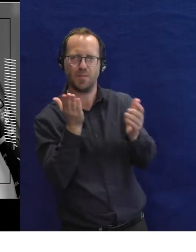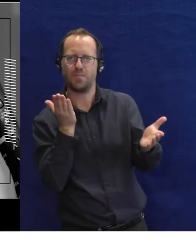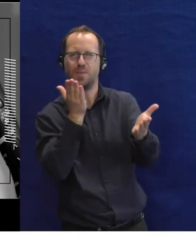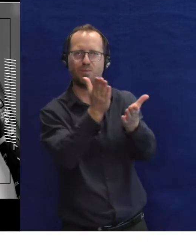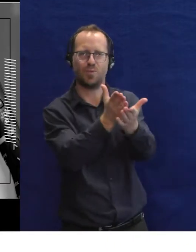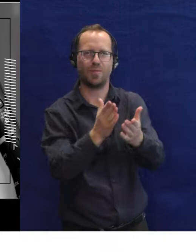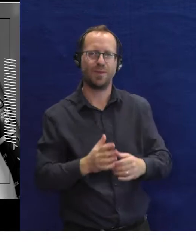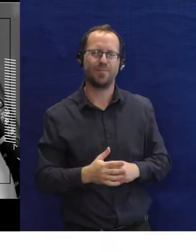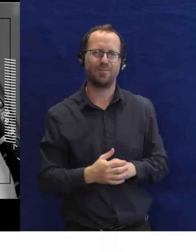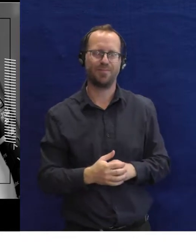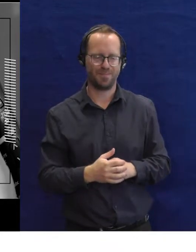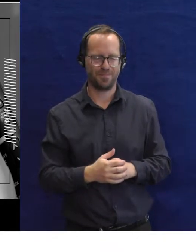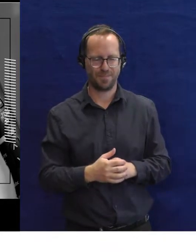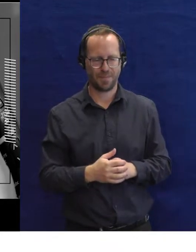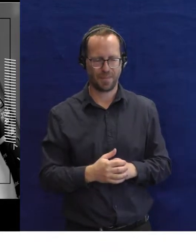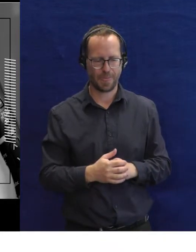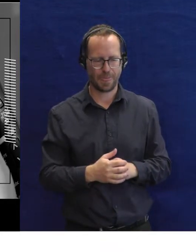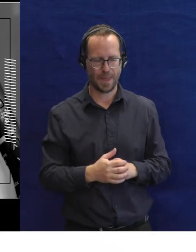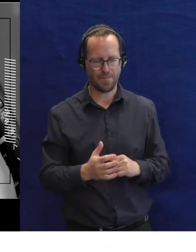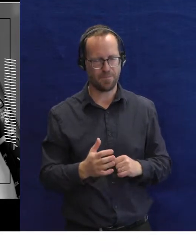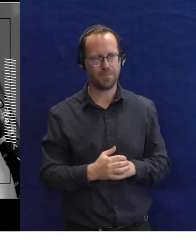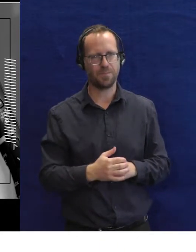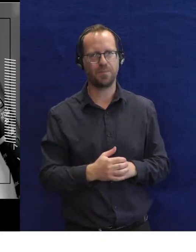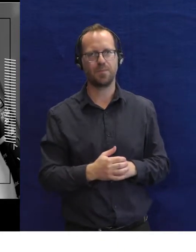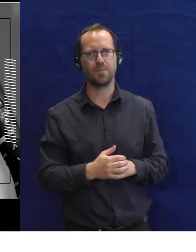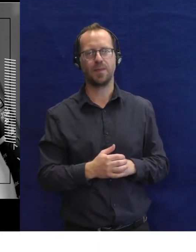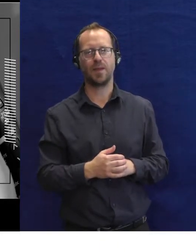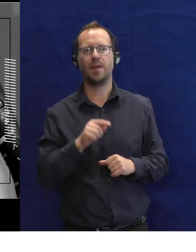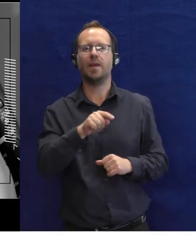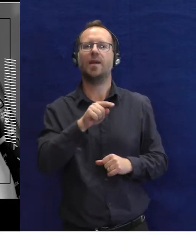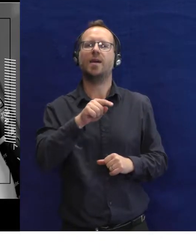At this moment, the traditional